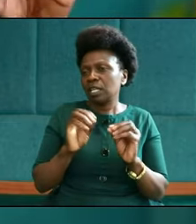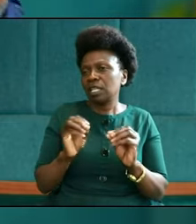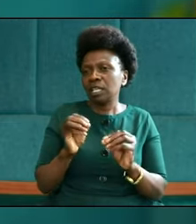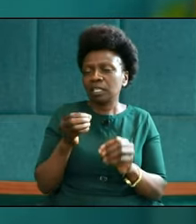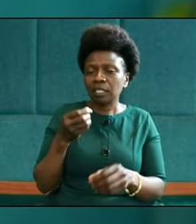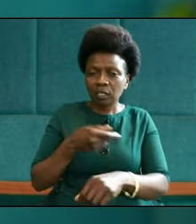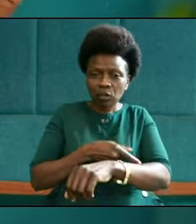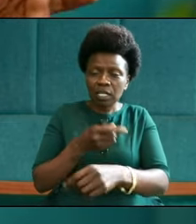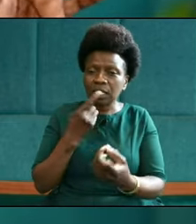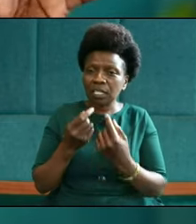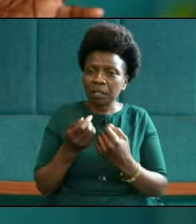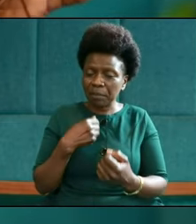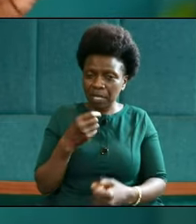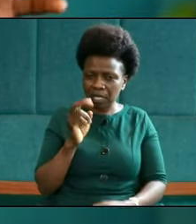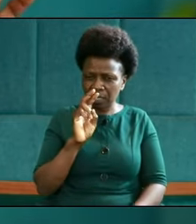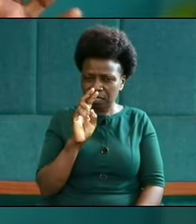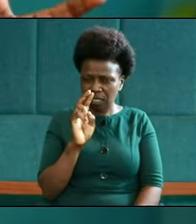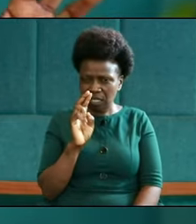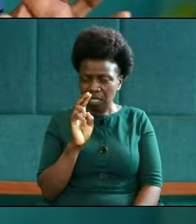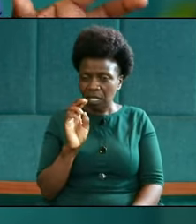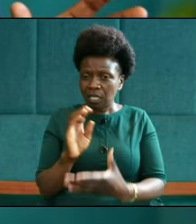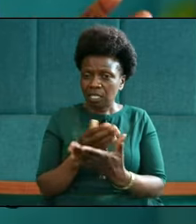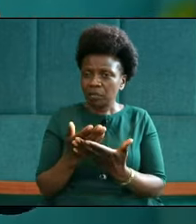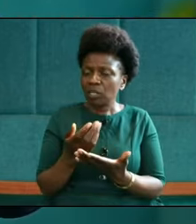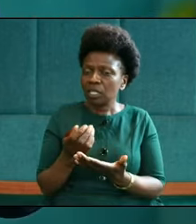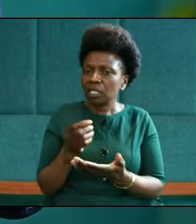that, I am seeing somebody